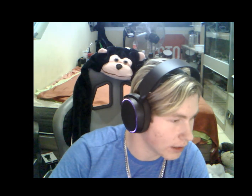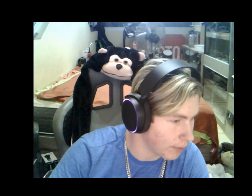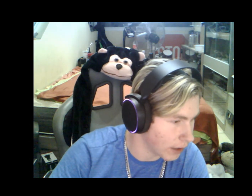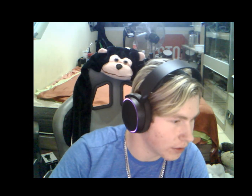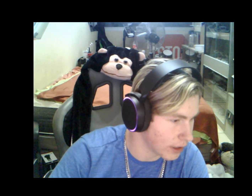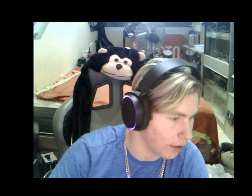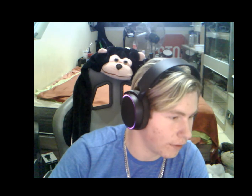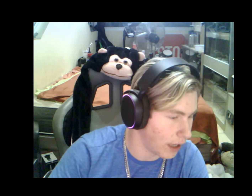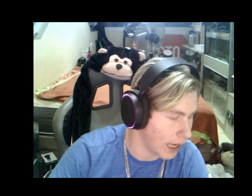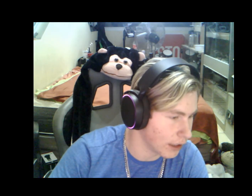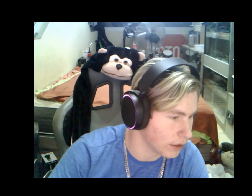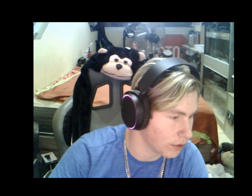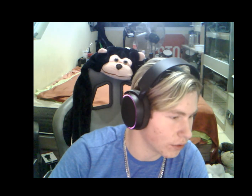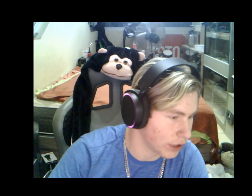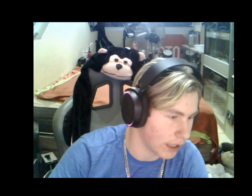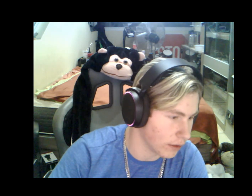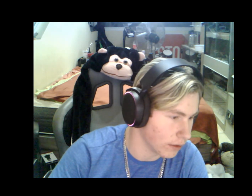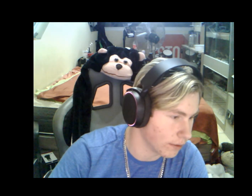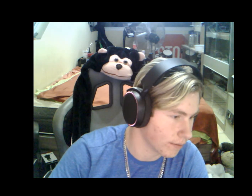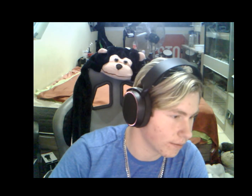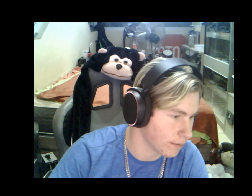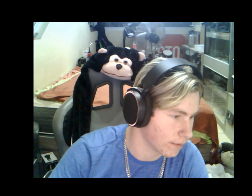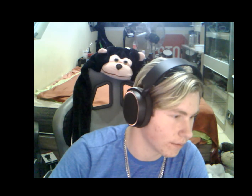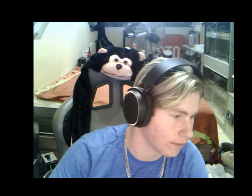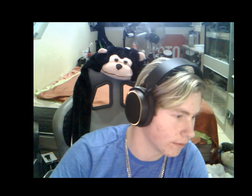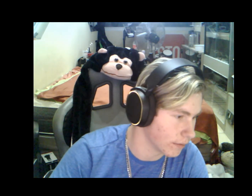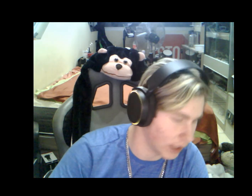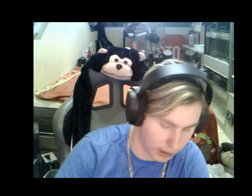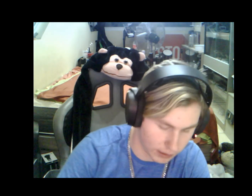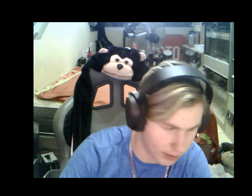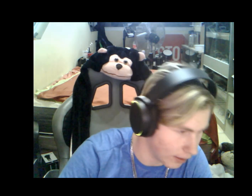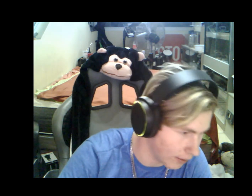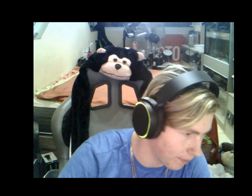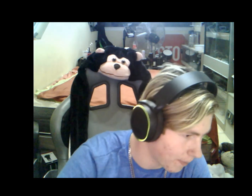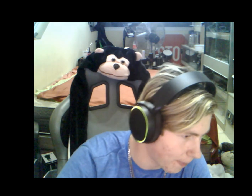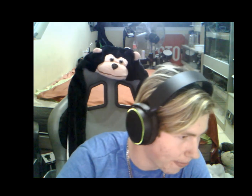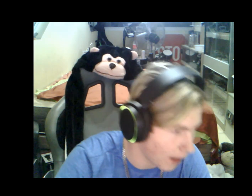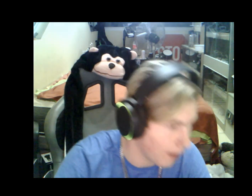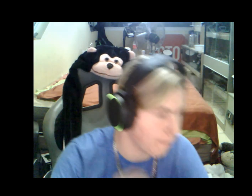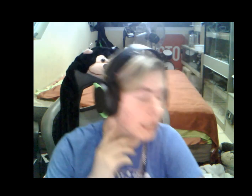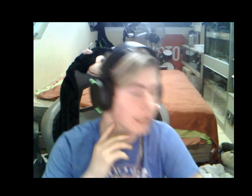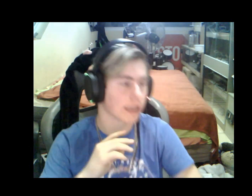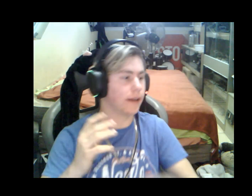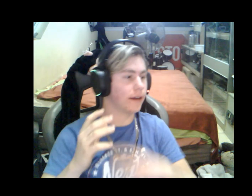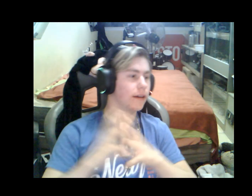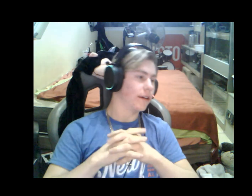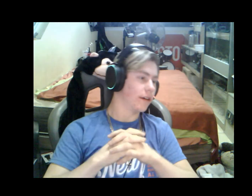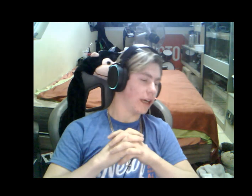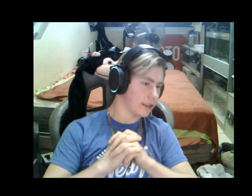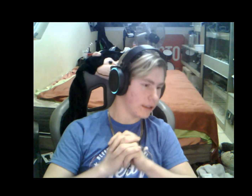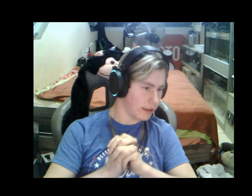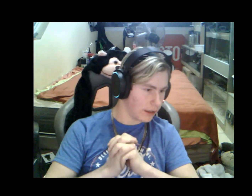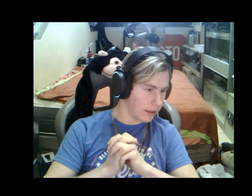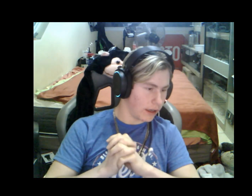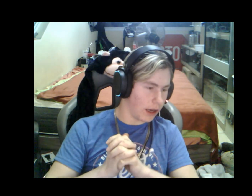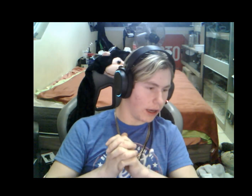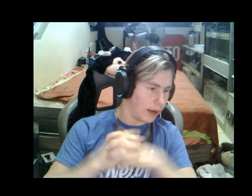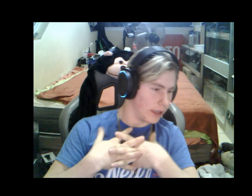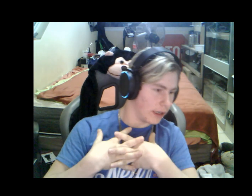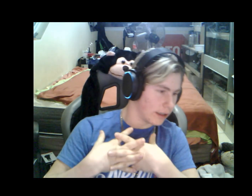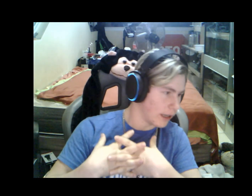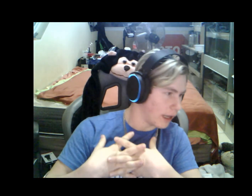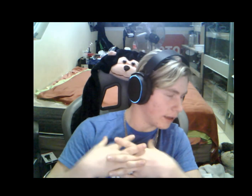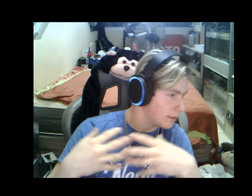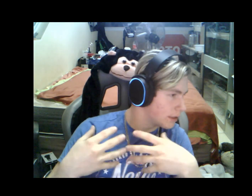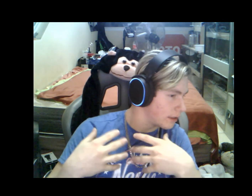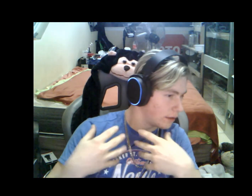Tell us about yourself and your channel. Okay, so basically, right? I'm